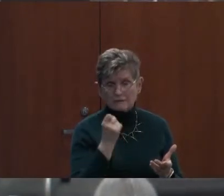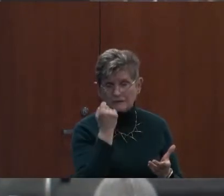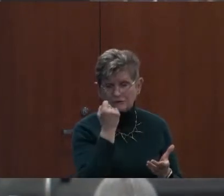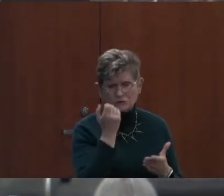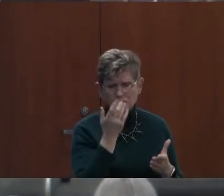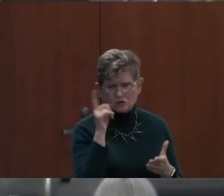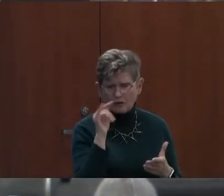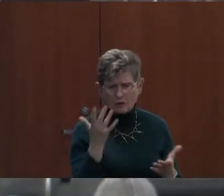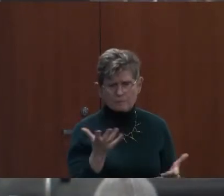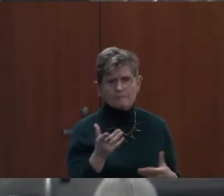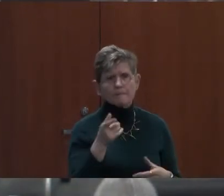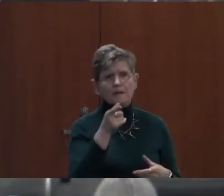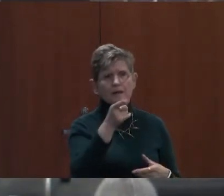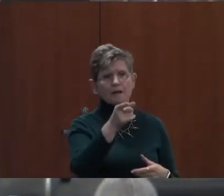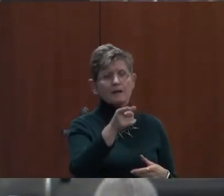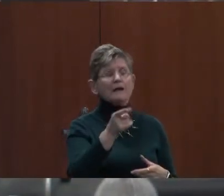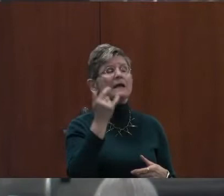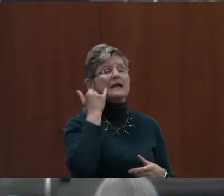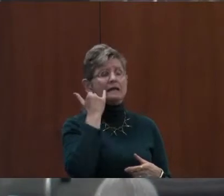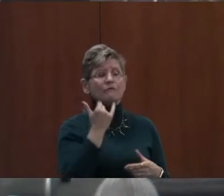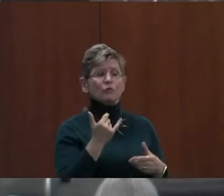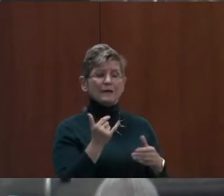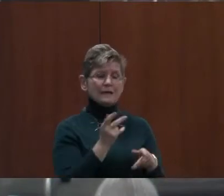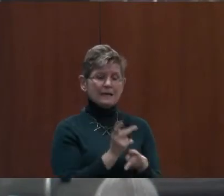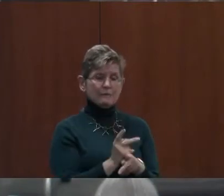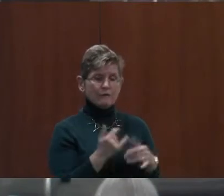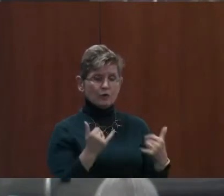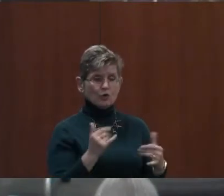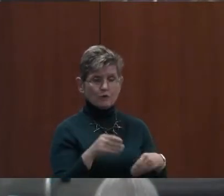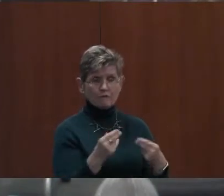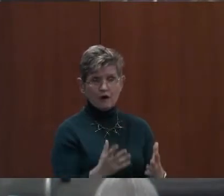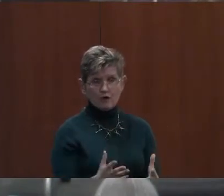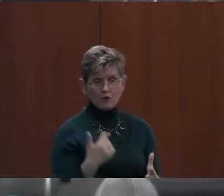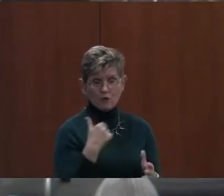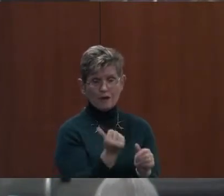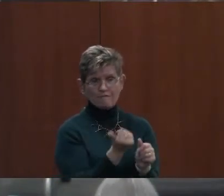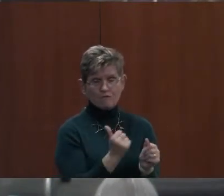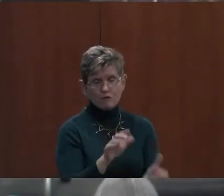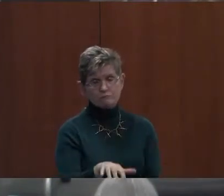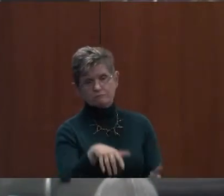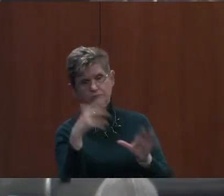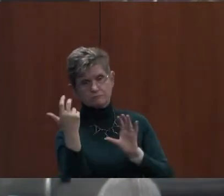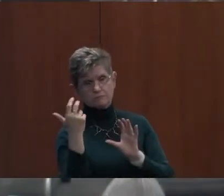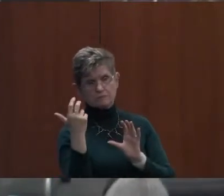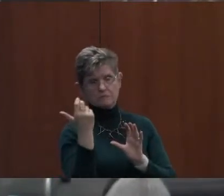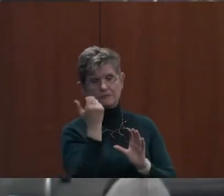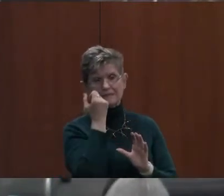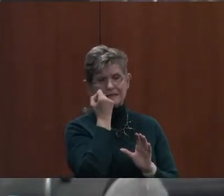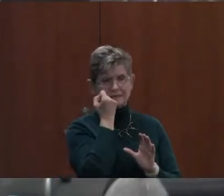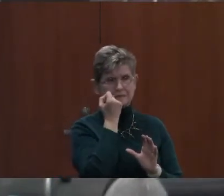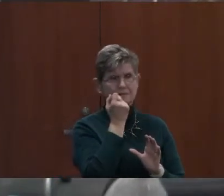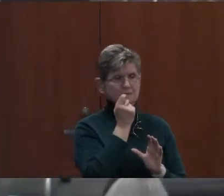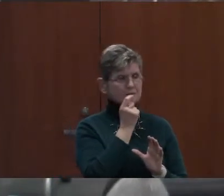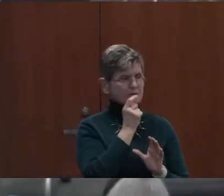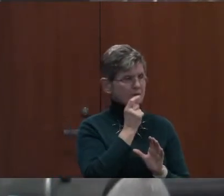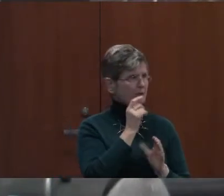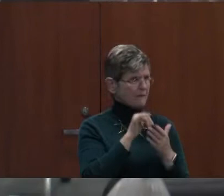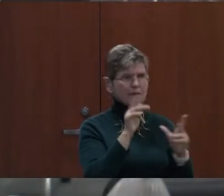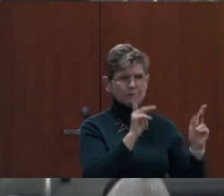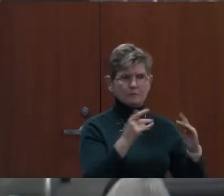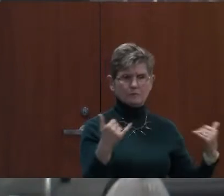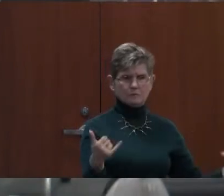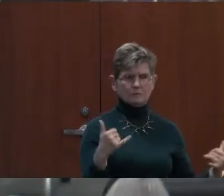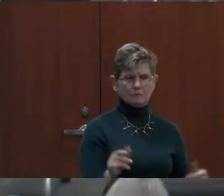By staying with the current provider, we will avoid disruption in the dentists that our employees are using.